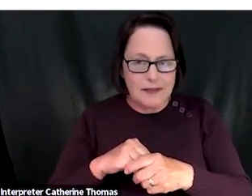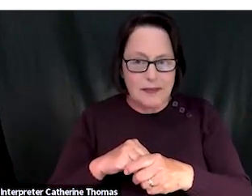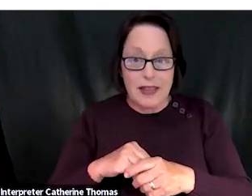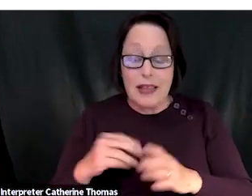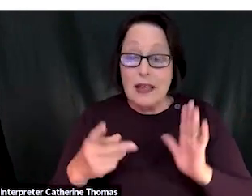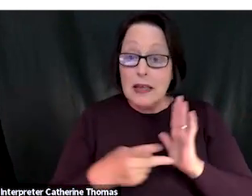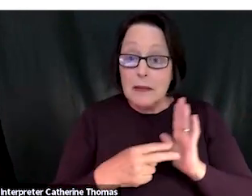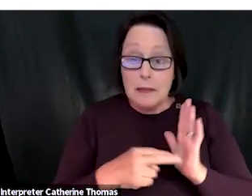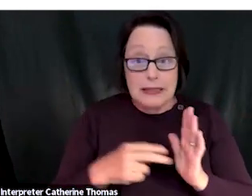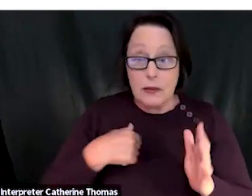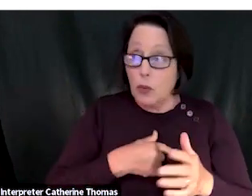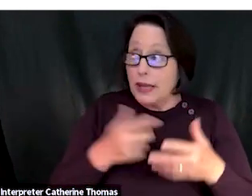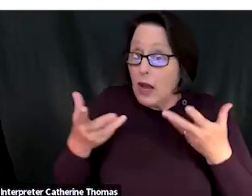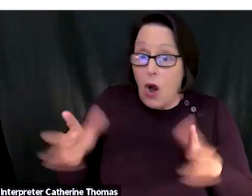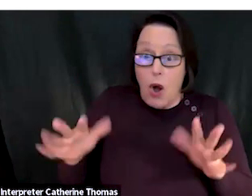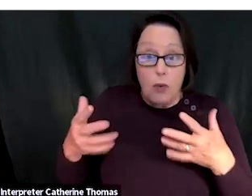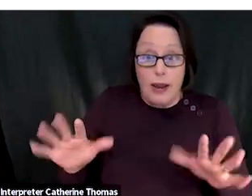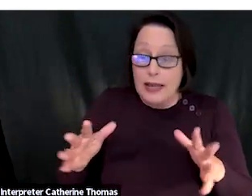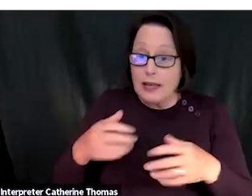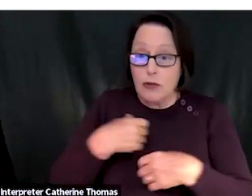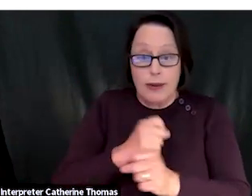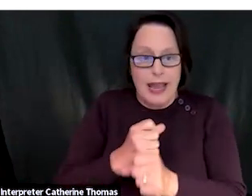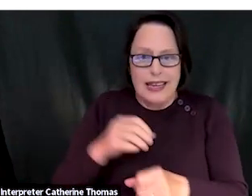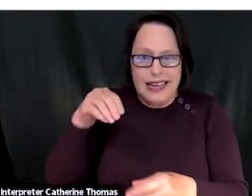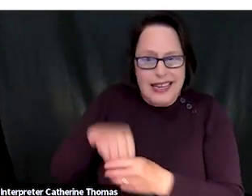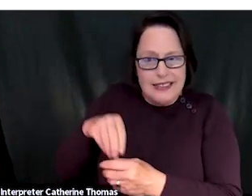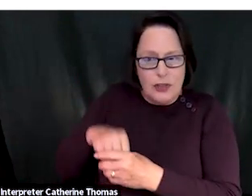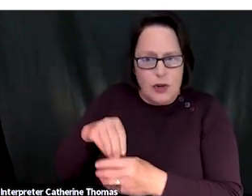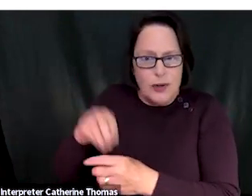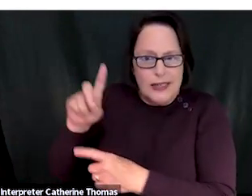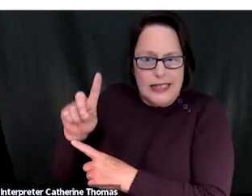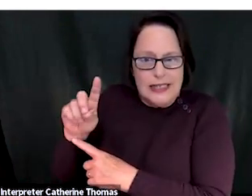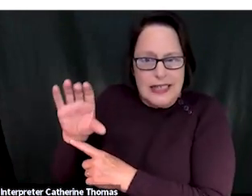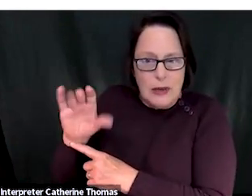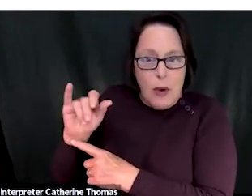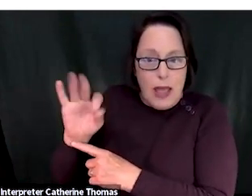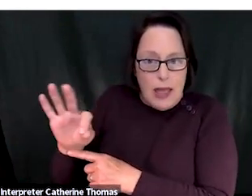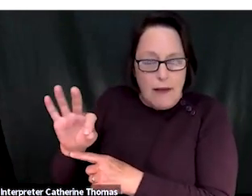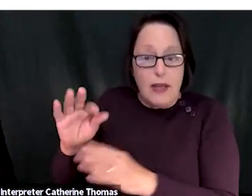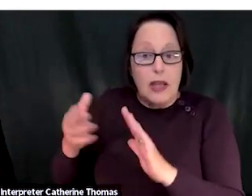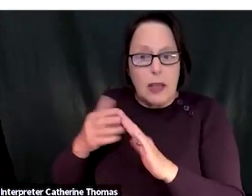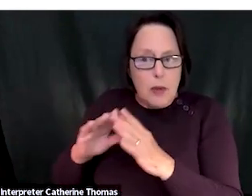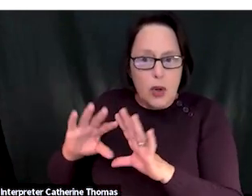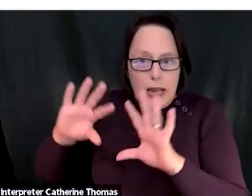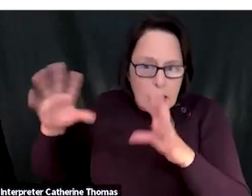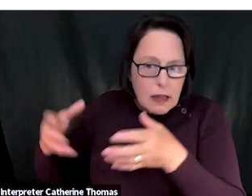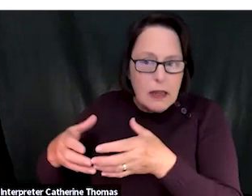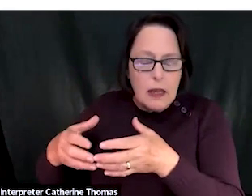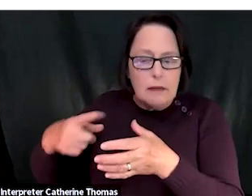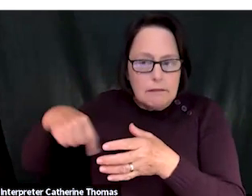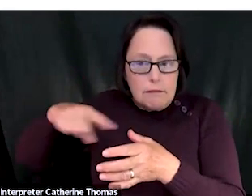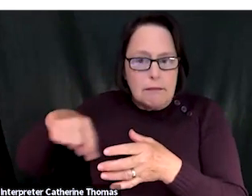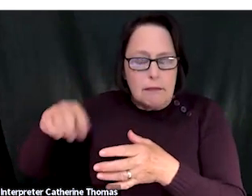We have already created an internal DCYF community of practice around language